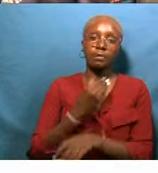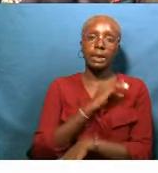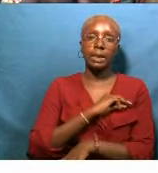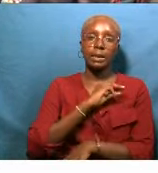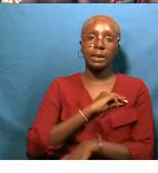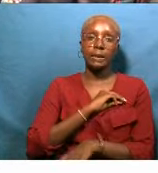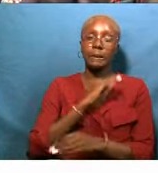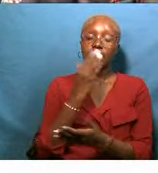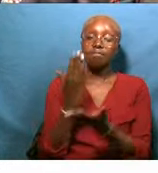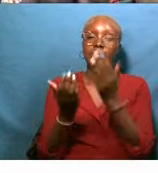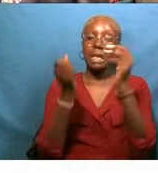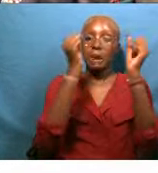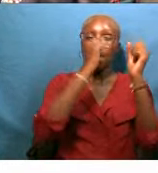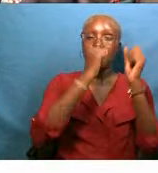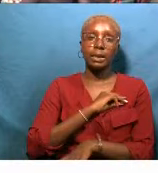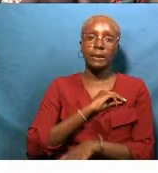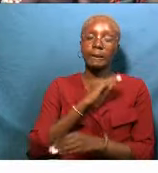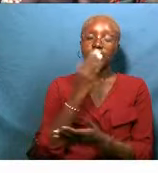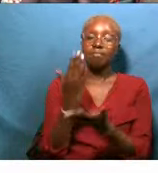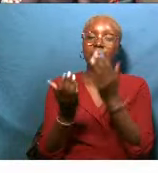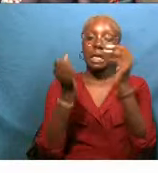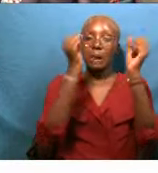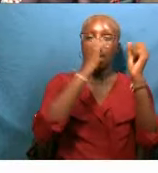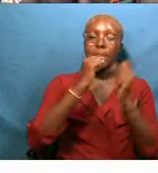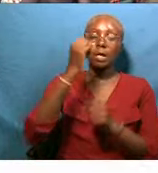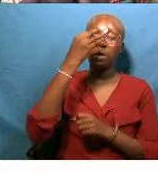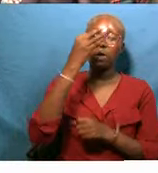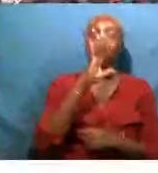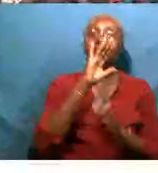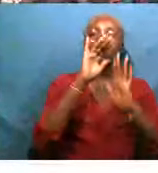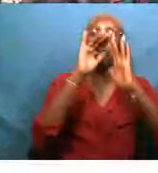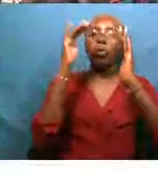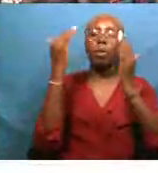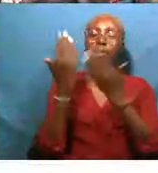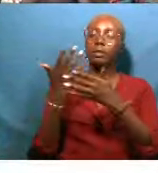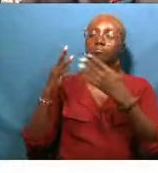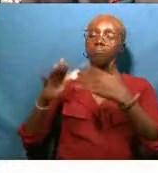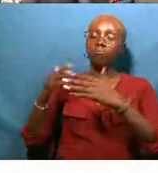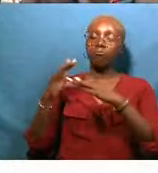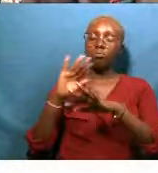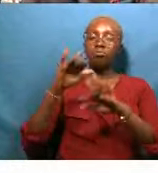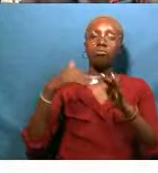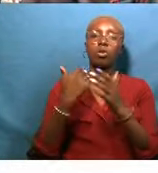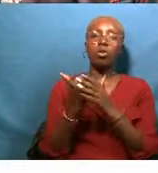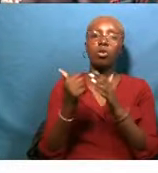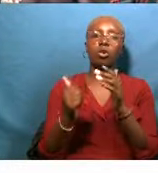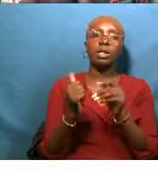May the path of the world be swept, of the world be swept of all dangers.